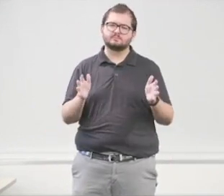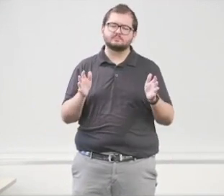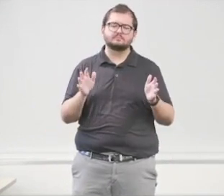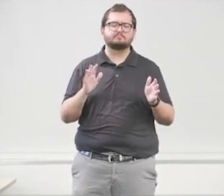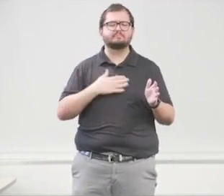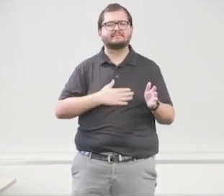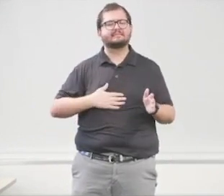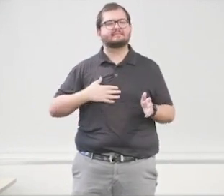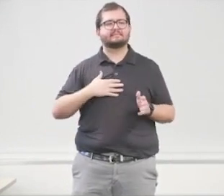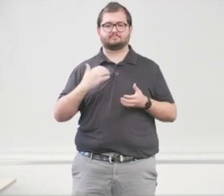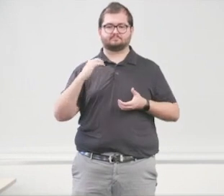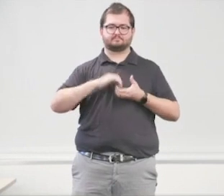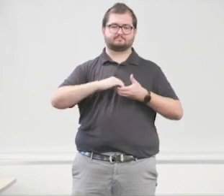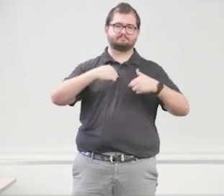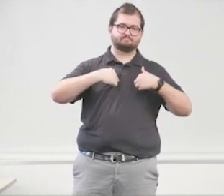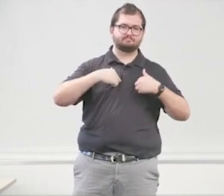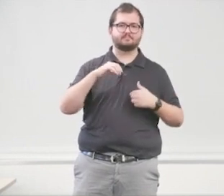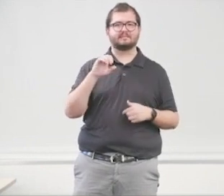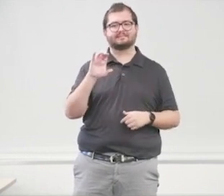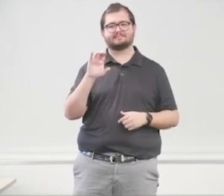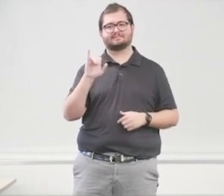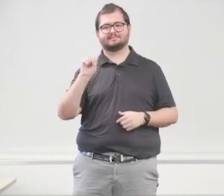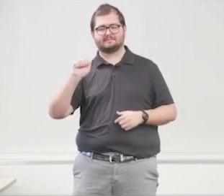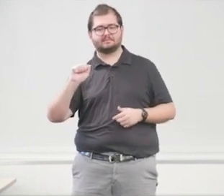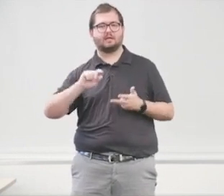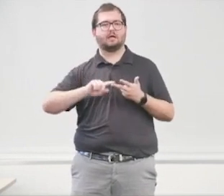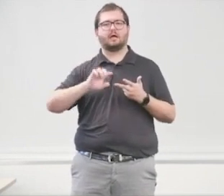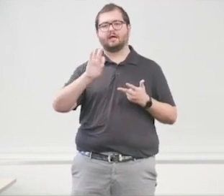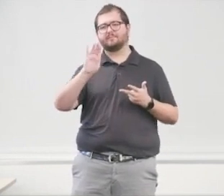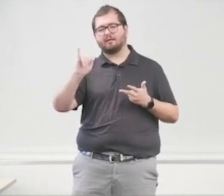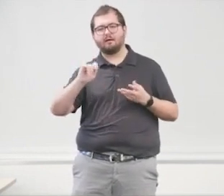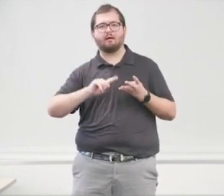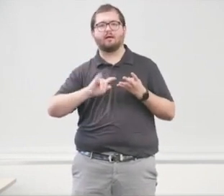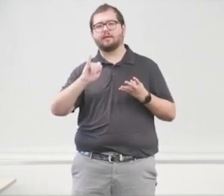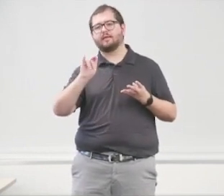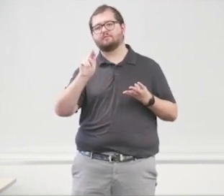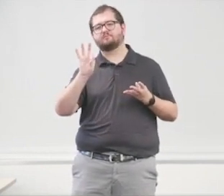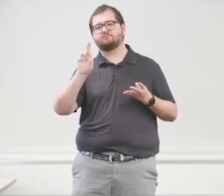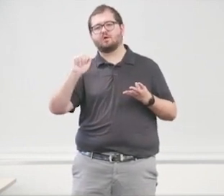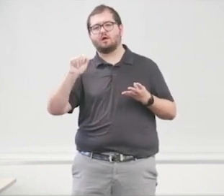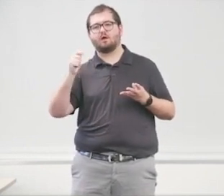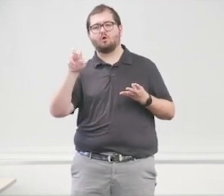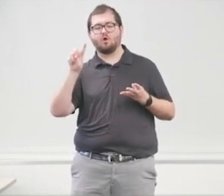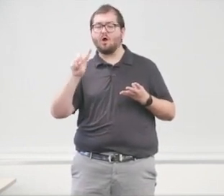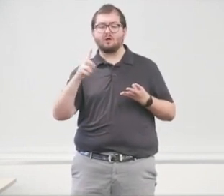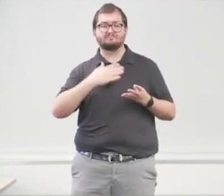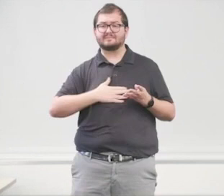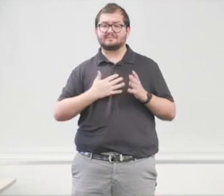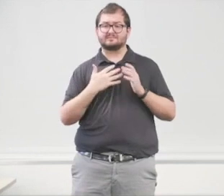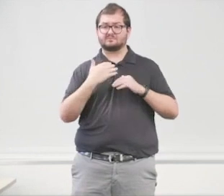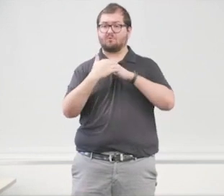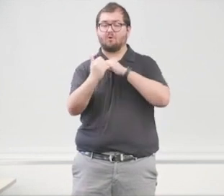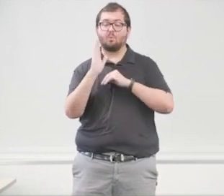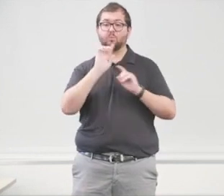with us, partner with CISA, HHS, InfraGuard, FBI. We will come out and do tabletop exercises with you and you can run through your incident response